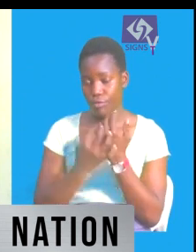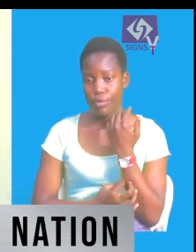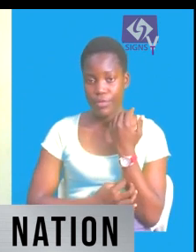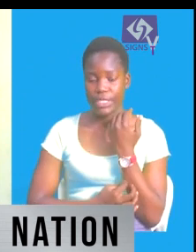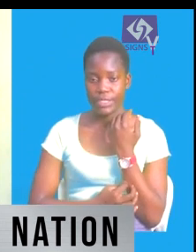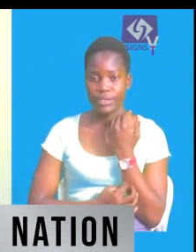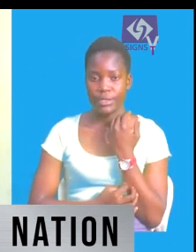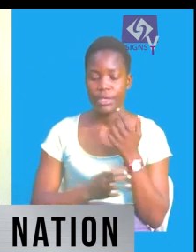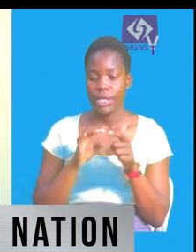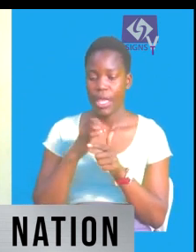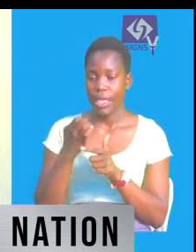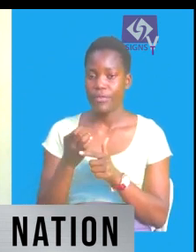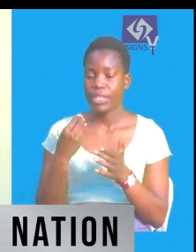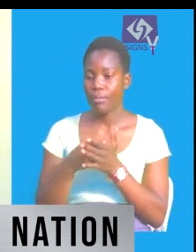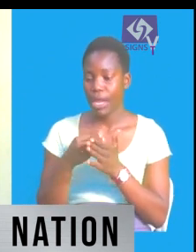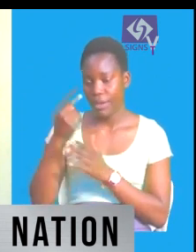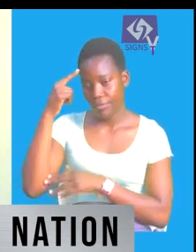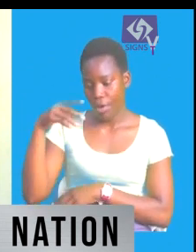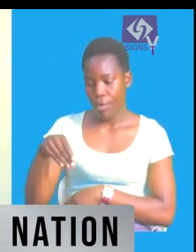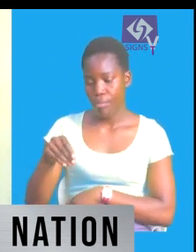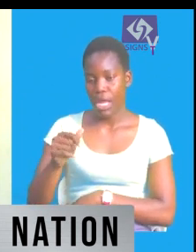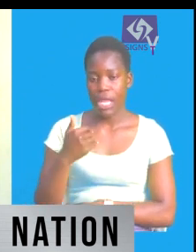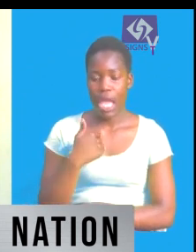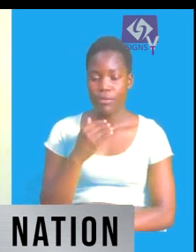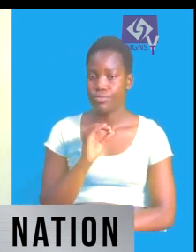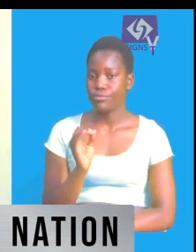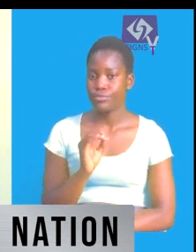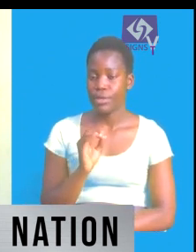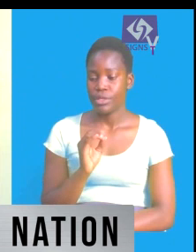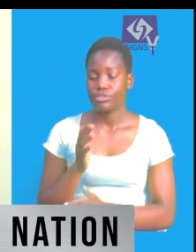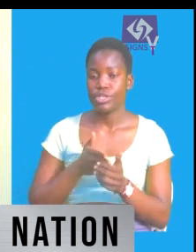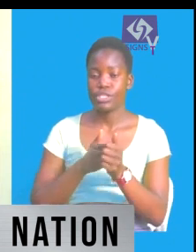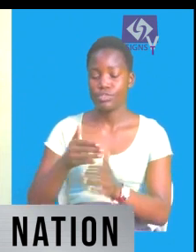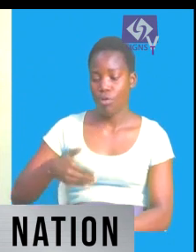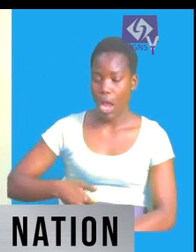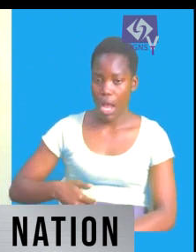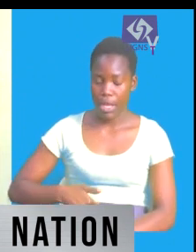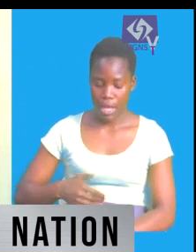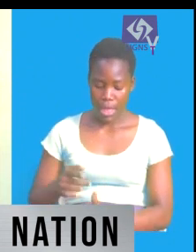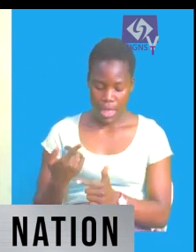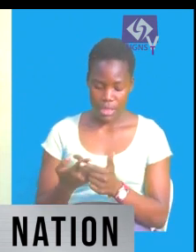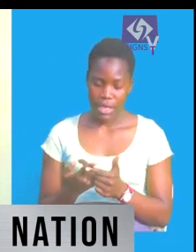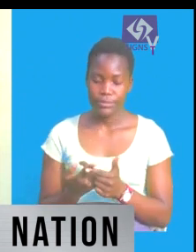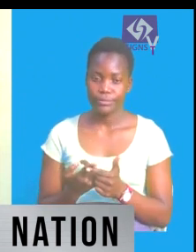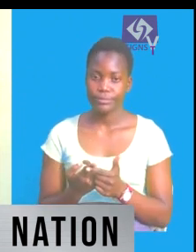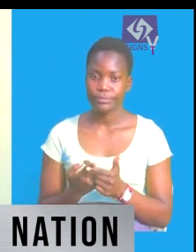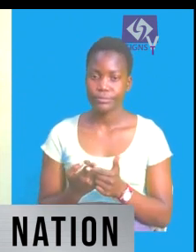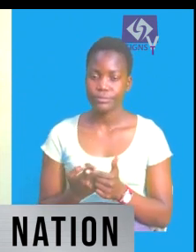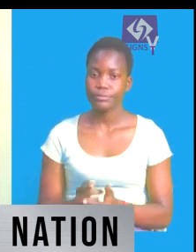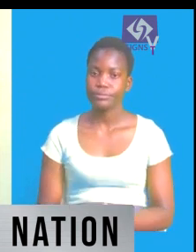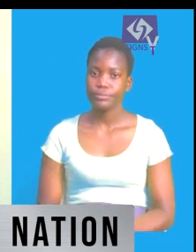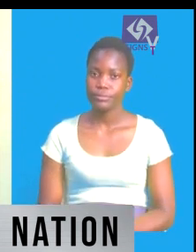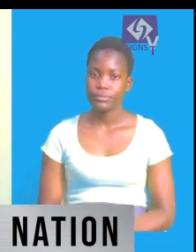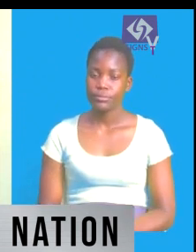know, Okay. even the money for planting, so there is hunger because Yeah. And then there's so the issue. for food to reach